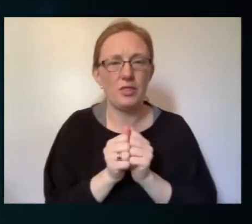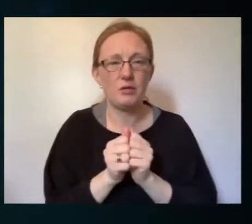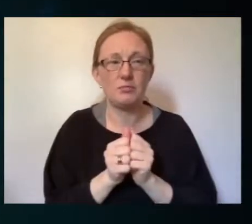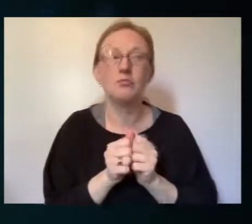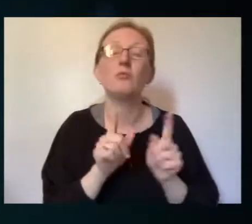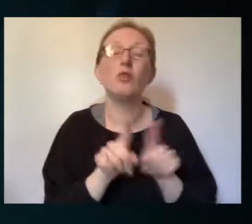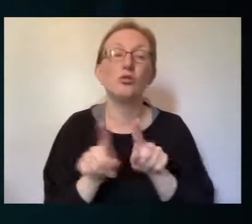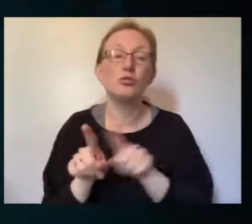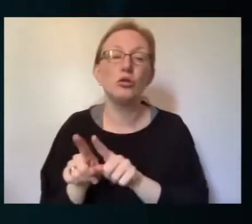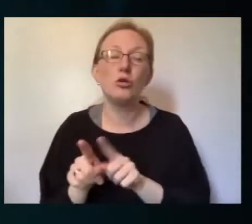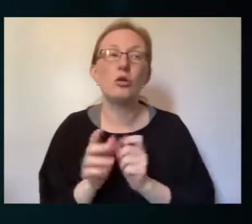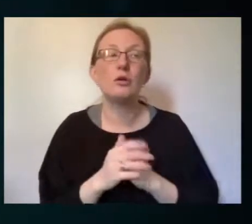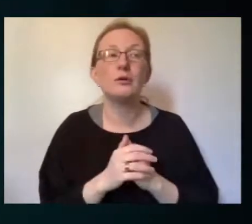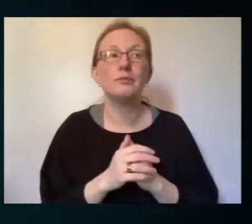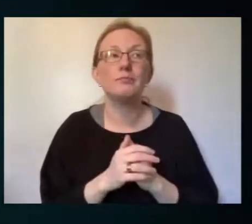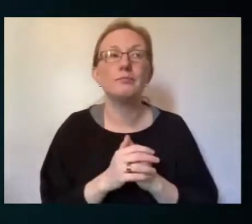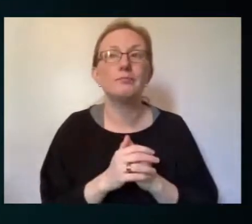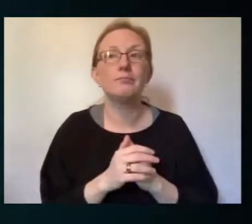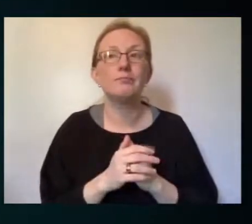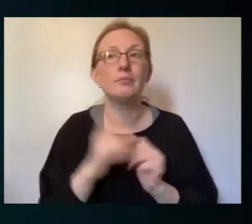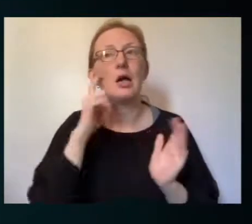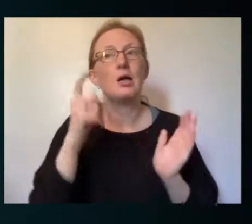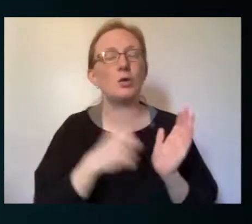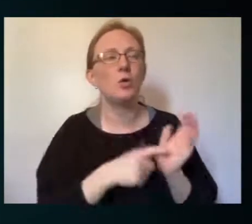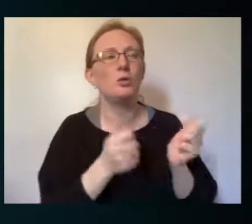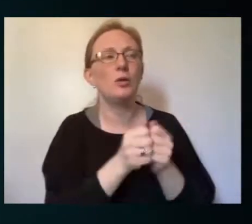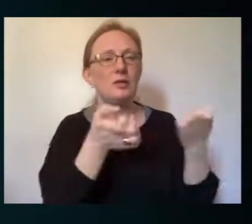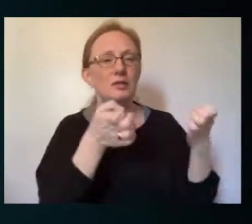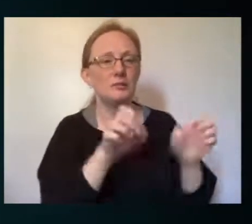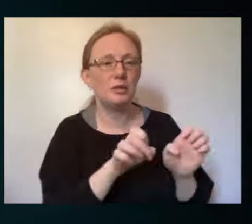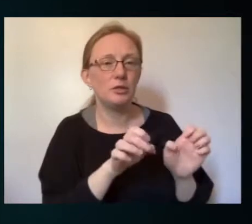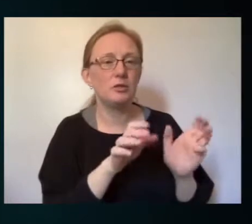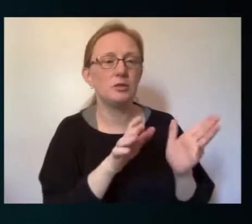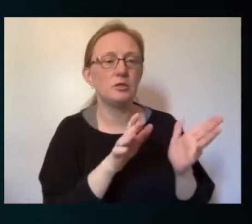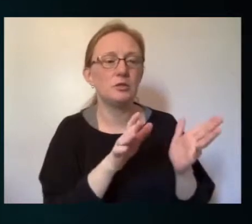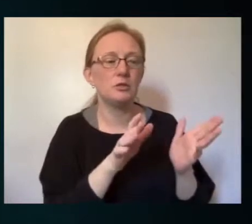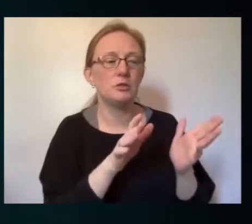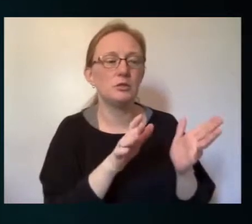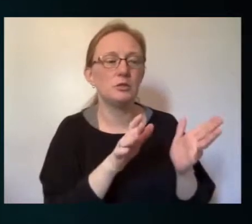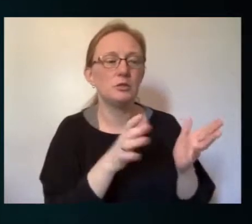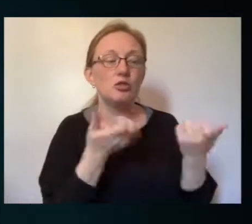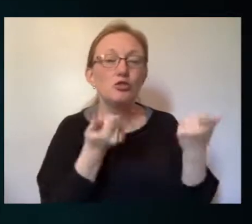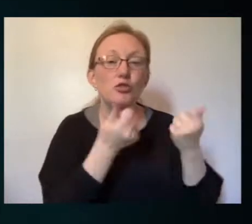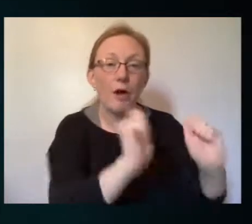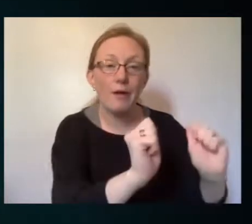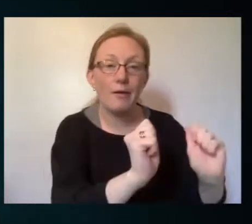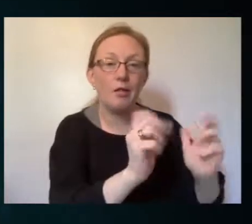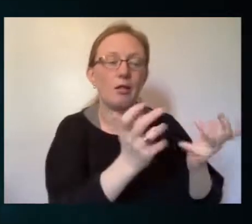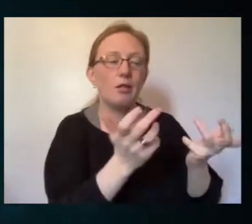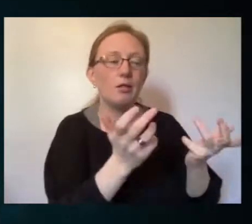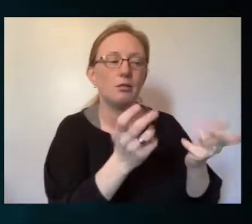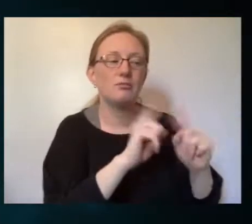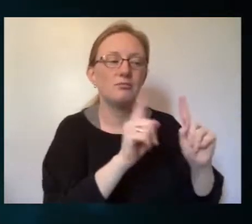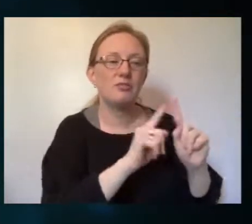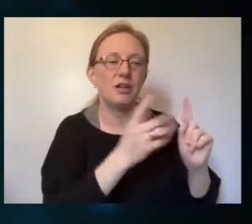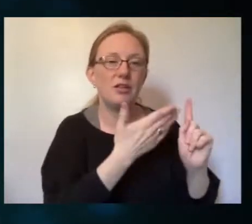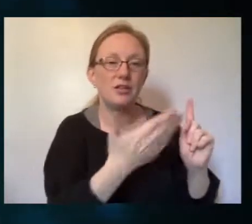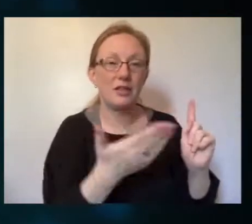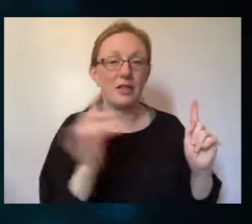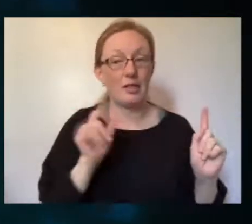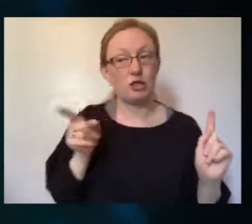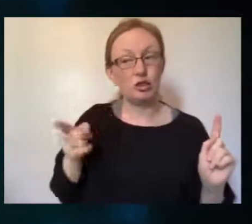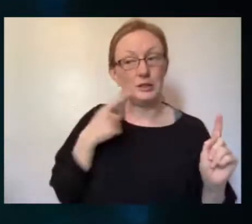like sort of notions of experimentation. You know, what can we do to try different things out? So as